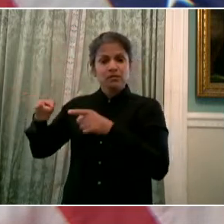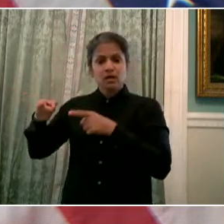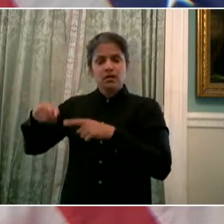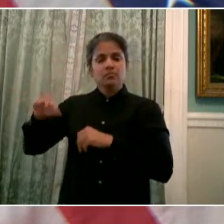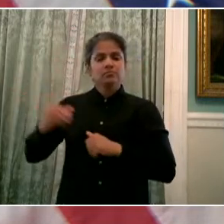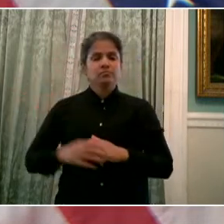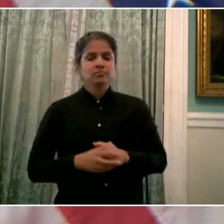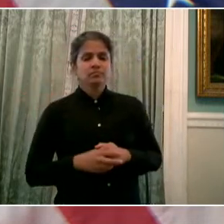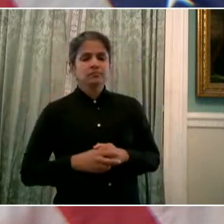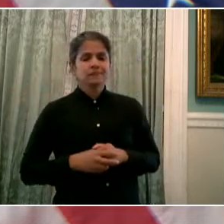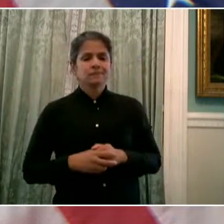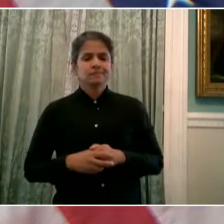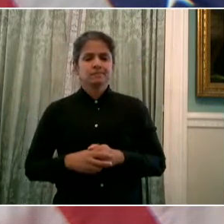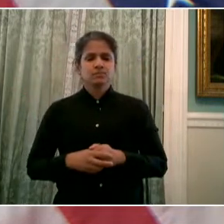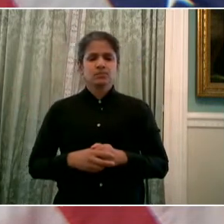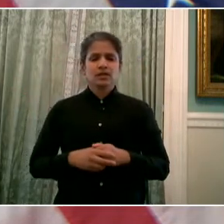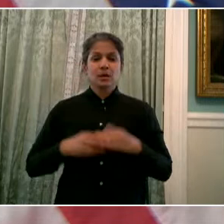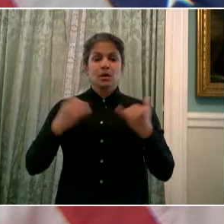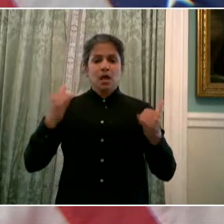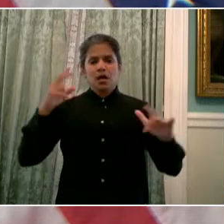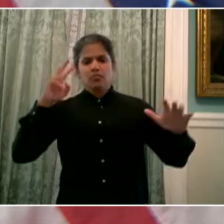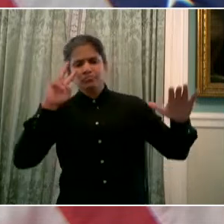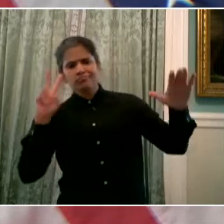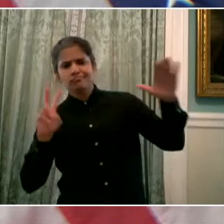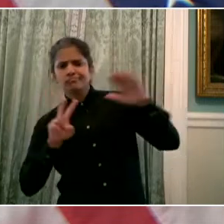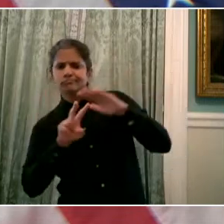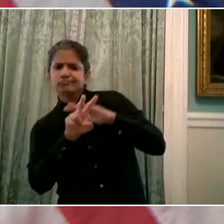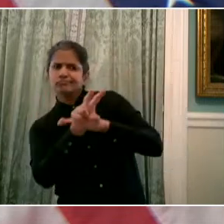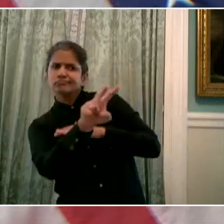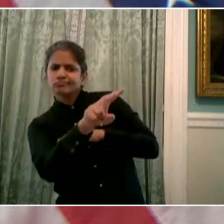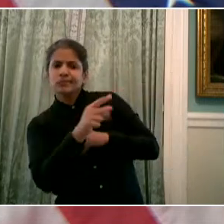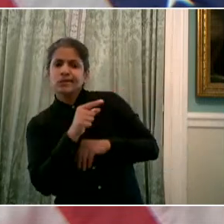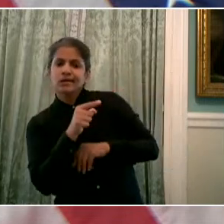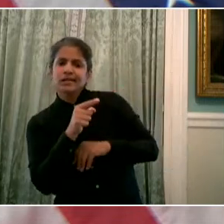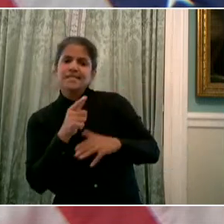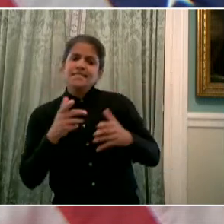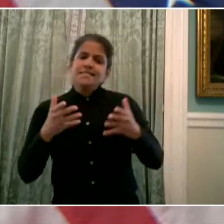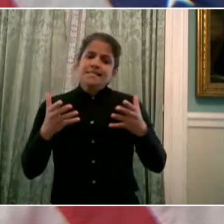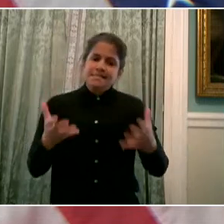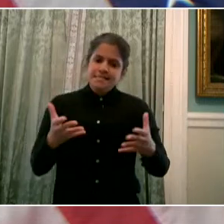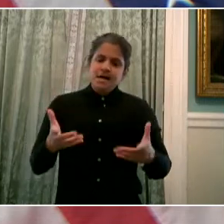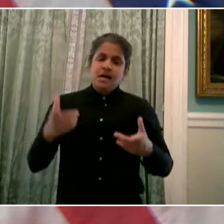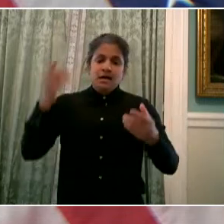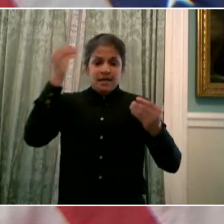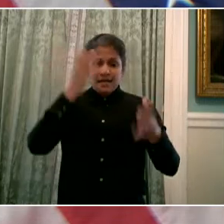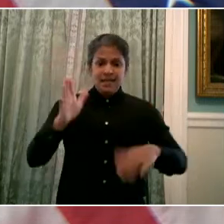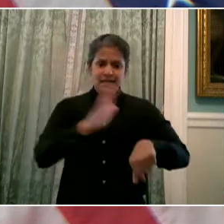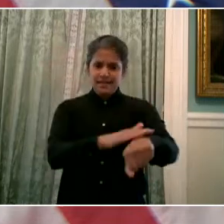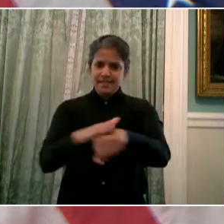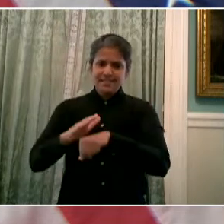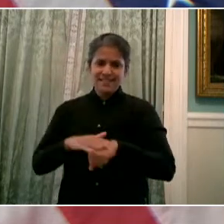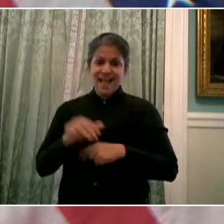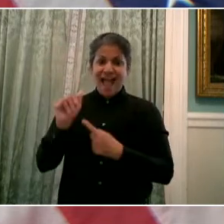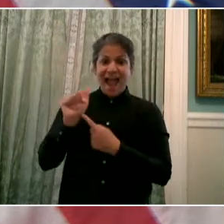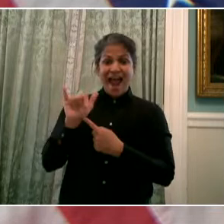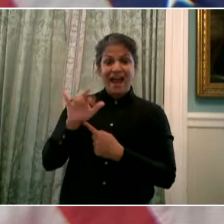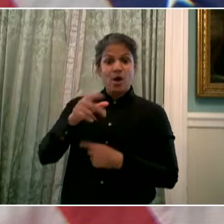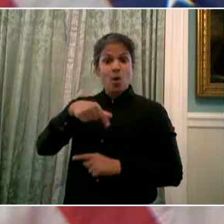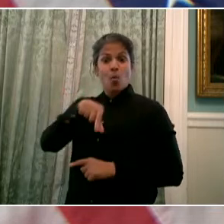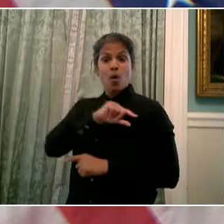I always want to caveat this by saying air quality and smoke are very, very difficult to forecast.